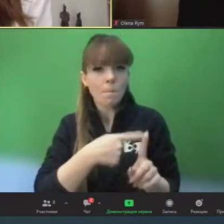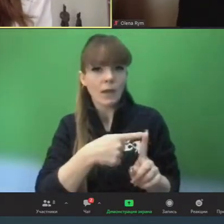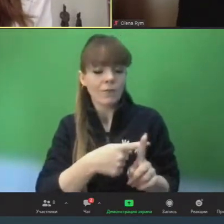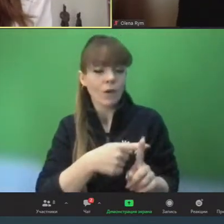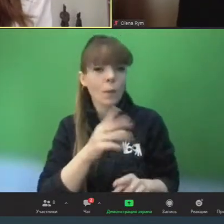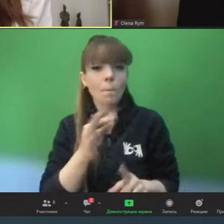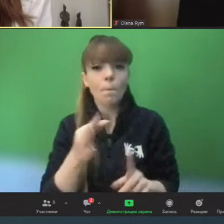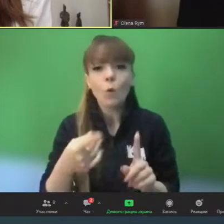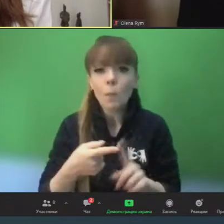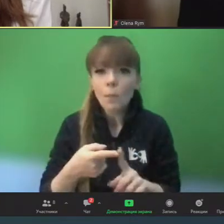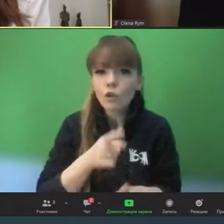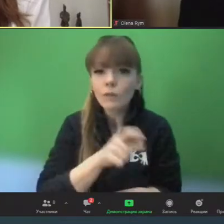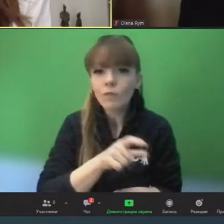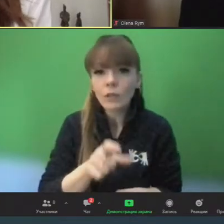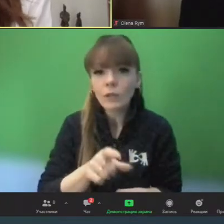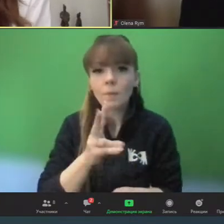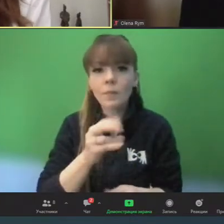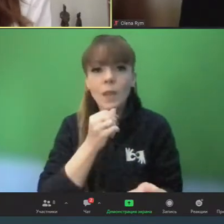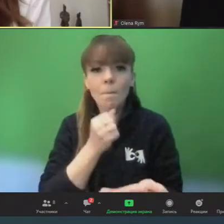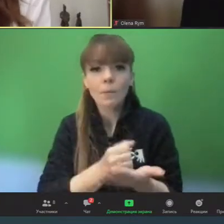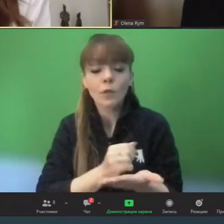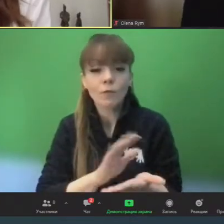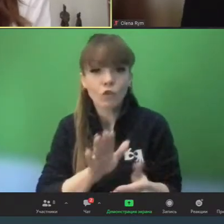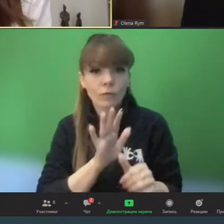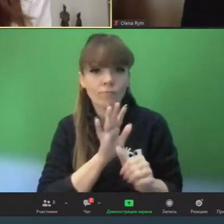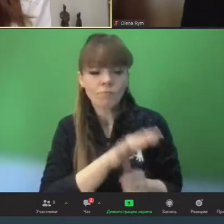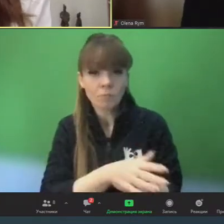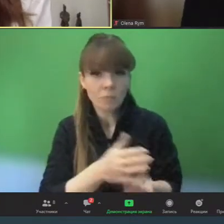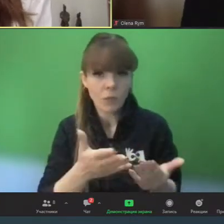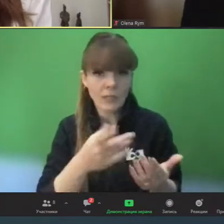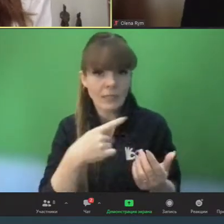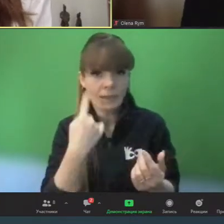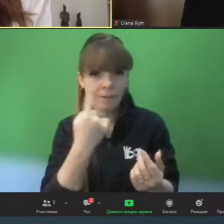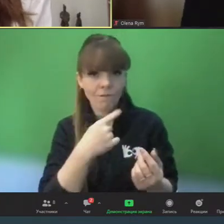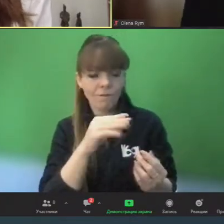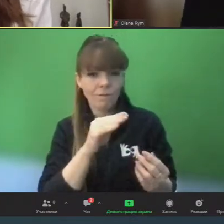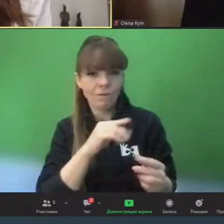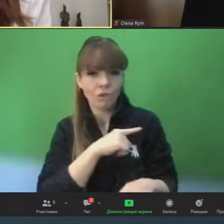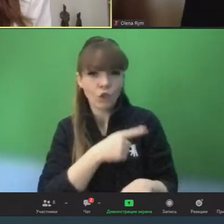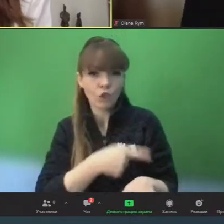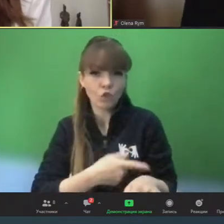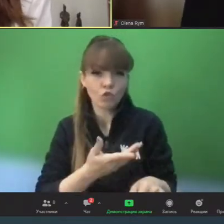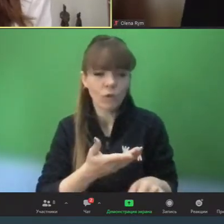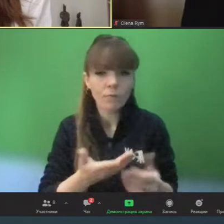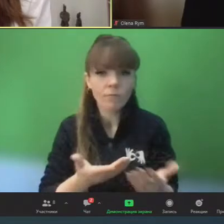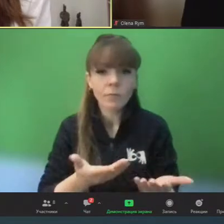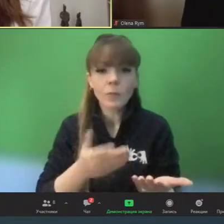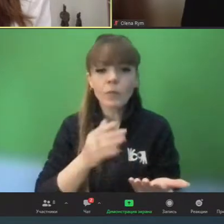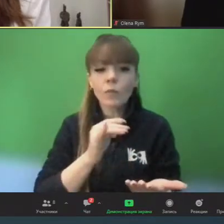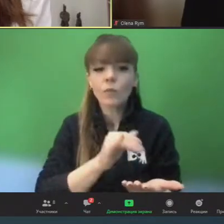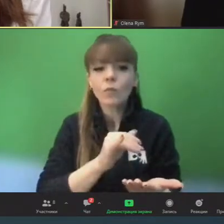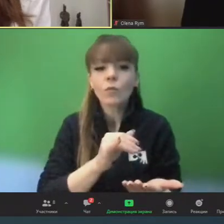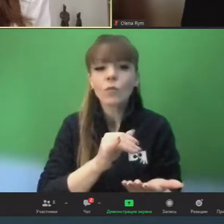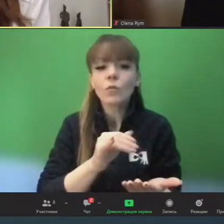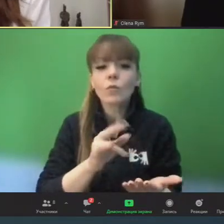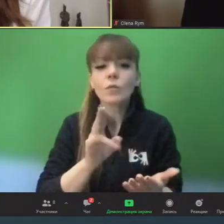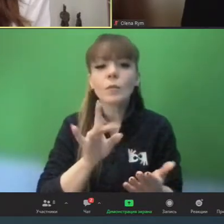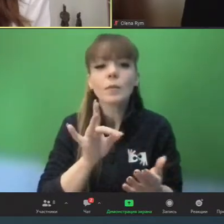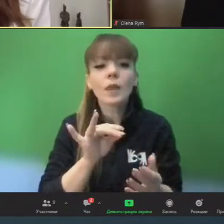enjoy some advantages. They are not discriminated against. unlike the general